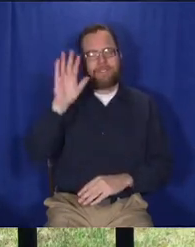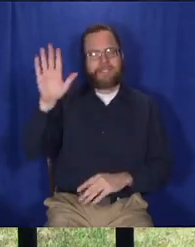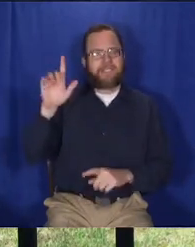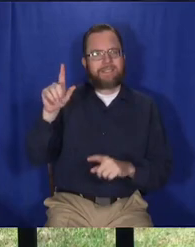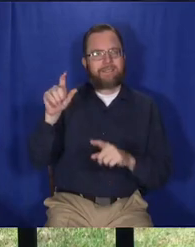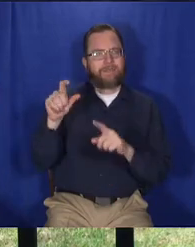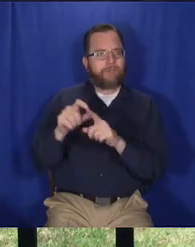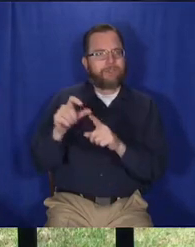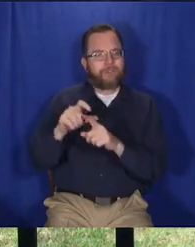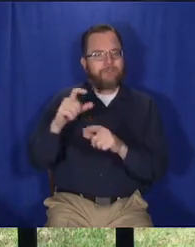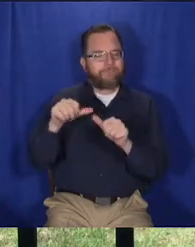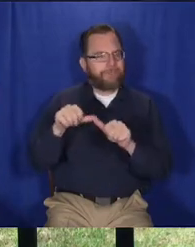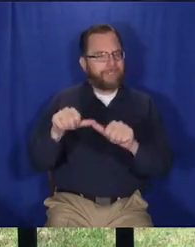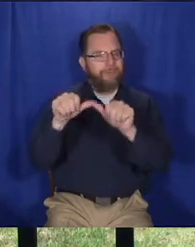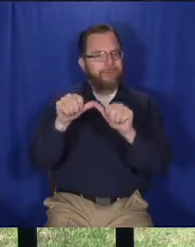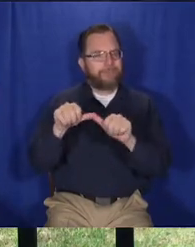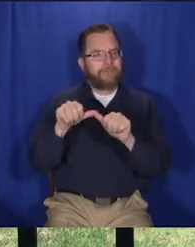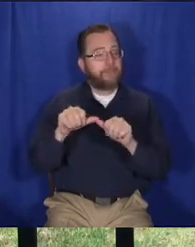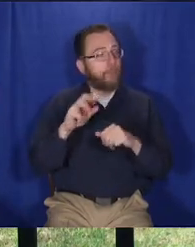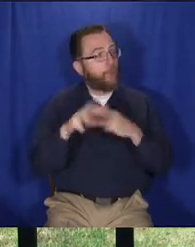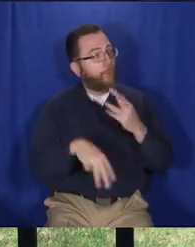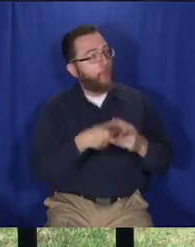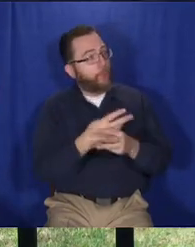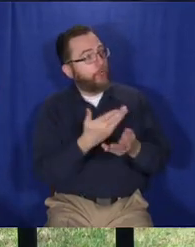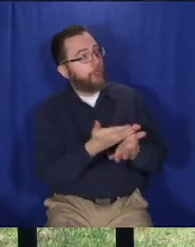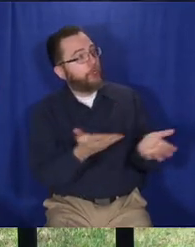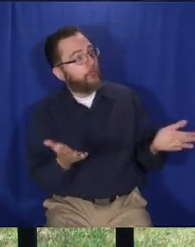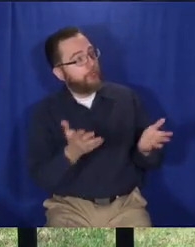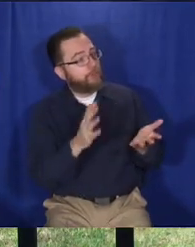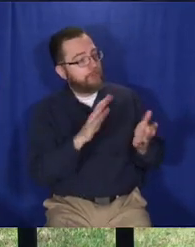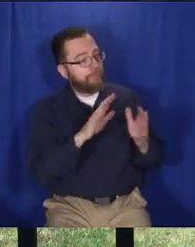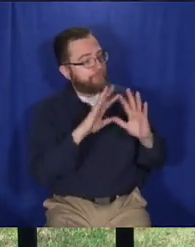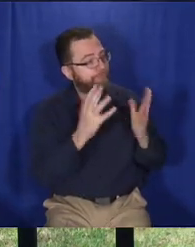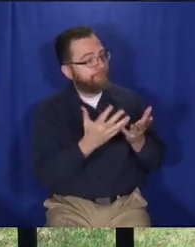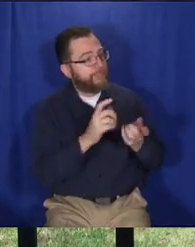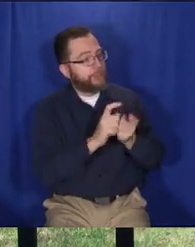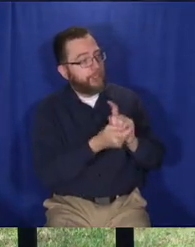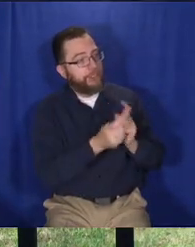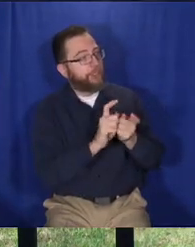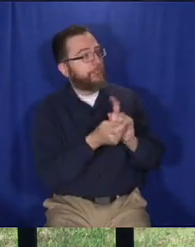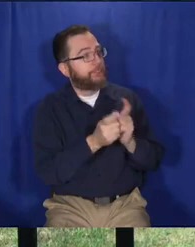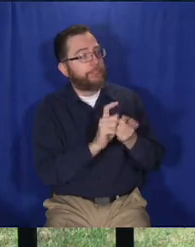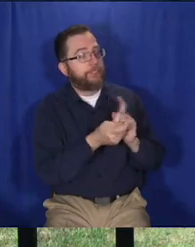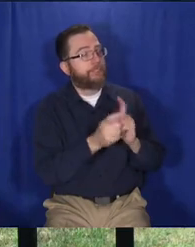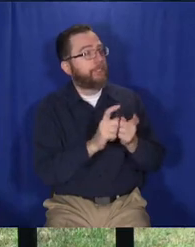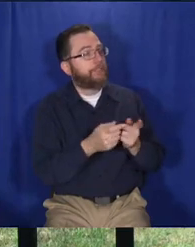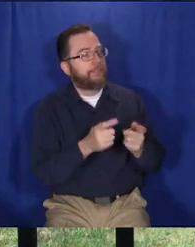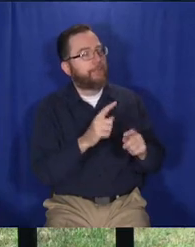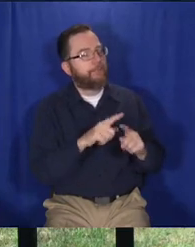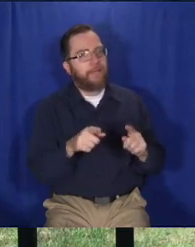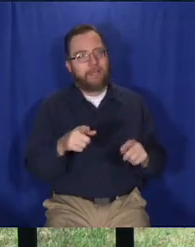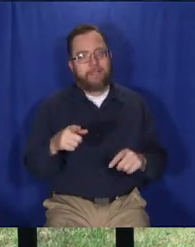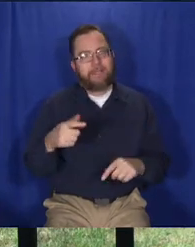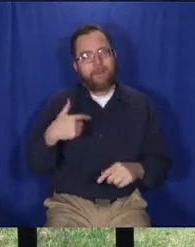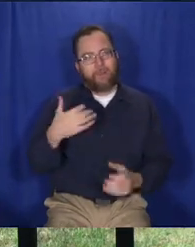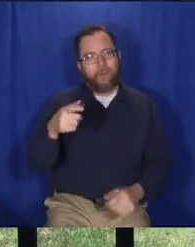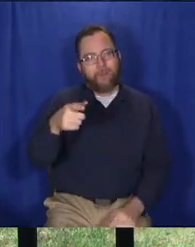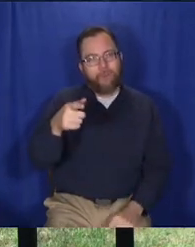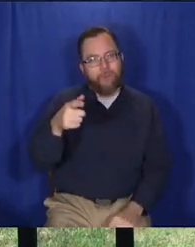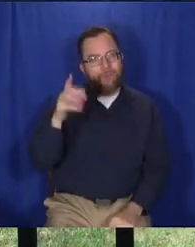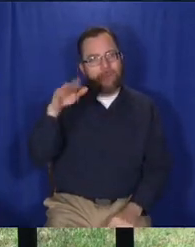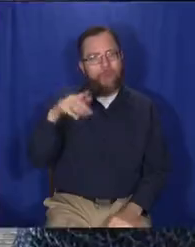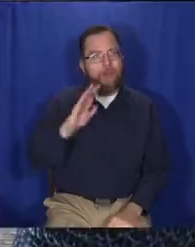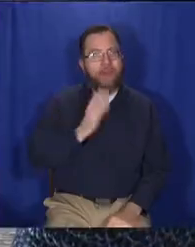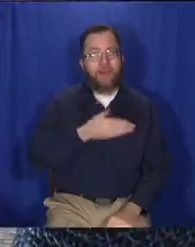keep changing in this world, it is very comforting to Pastor Todd, and I hope to each one of you to know that our God